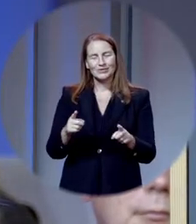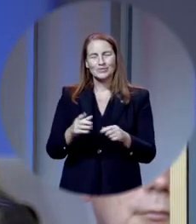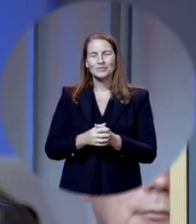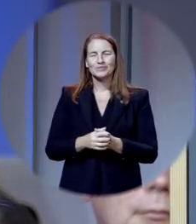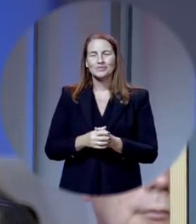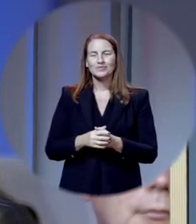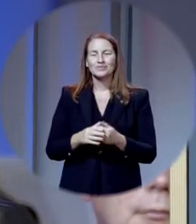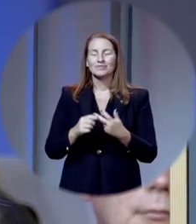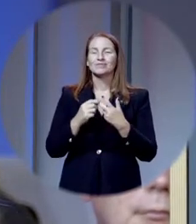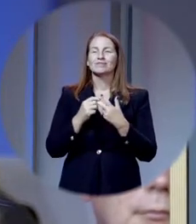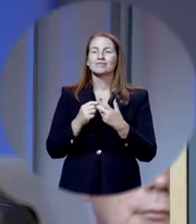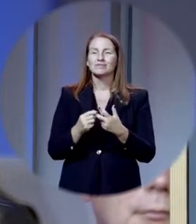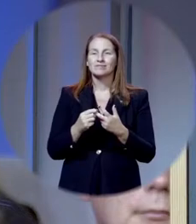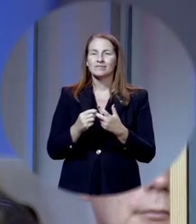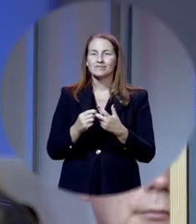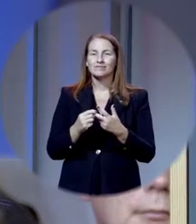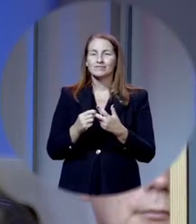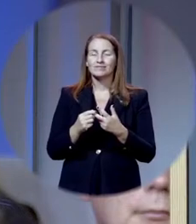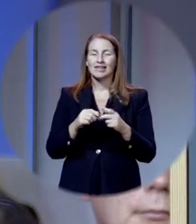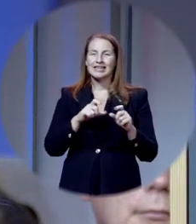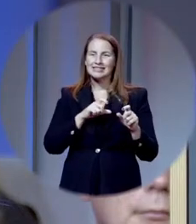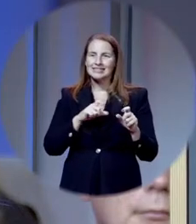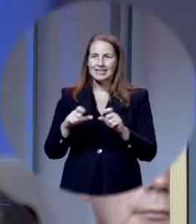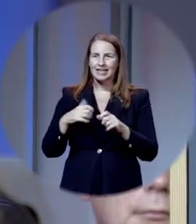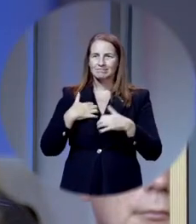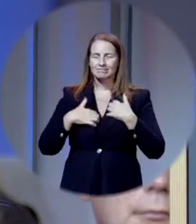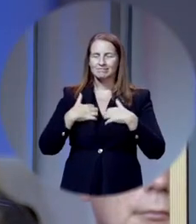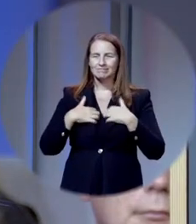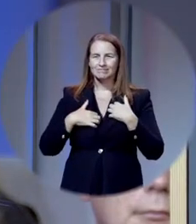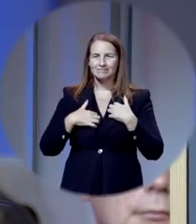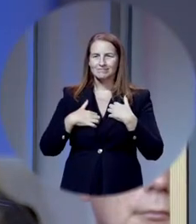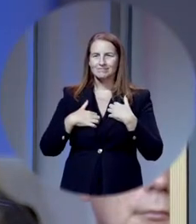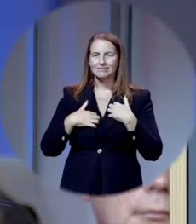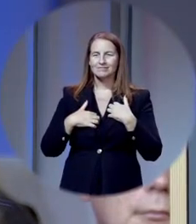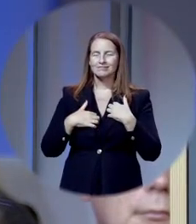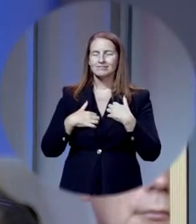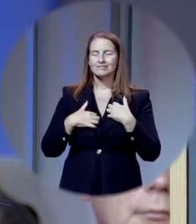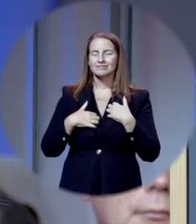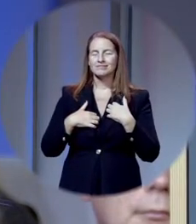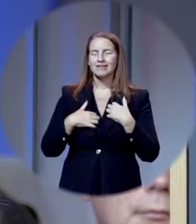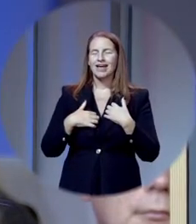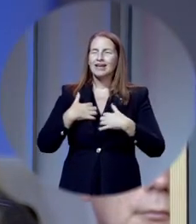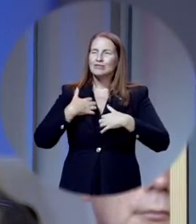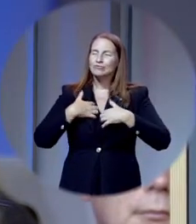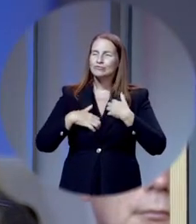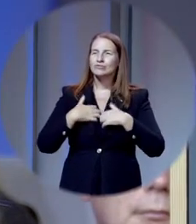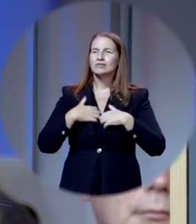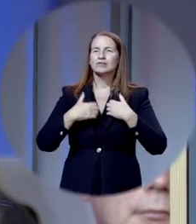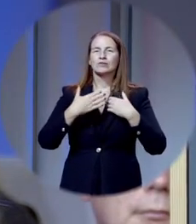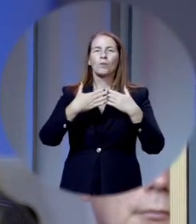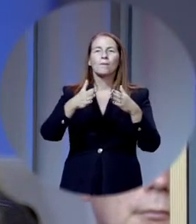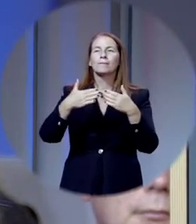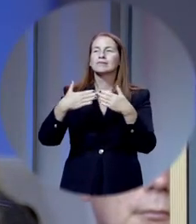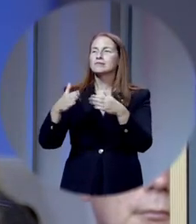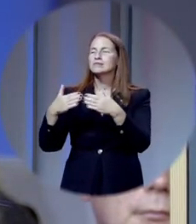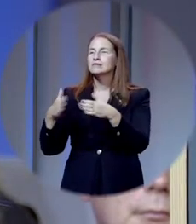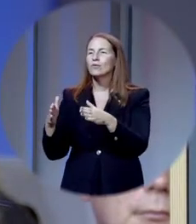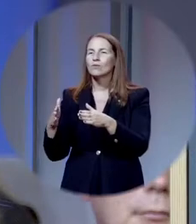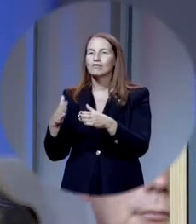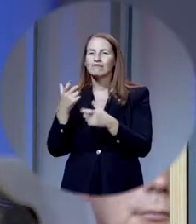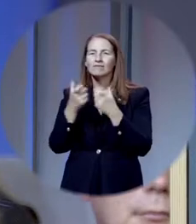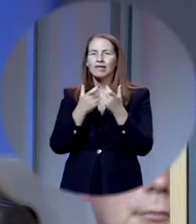And above all, stay curious. Curiosity opens